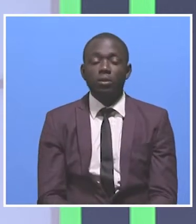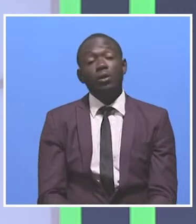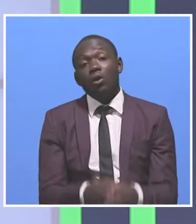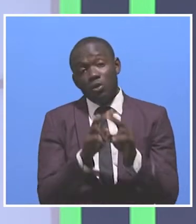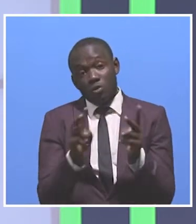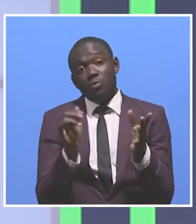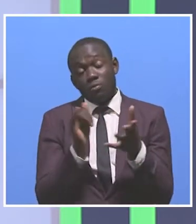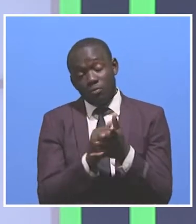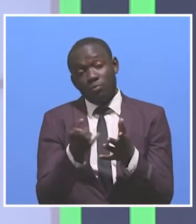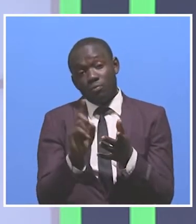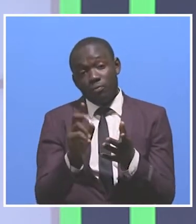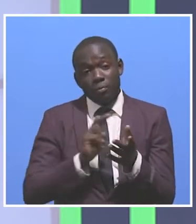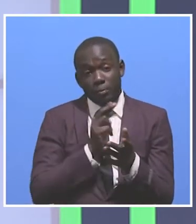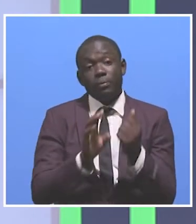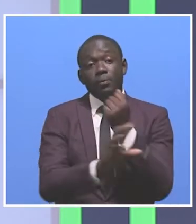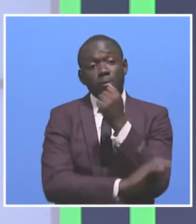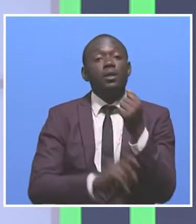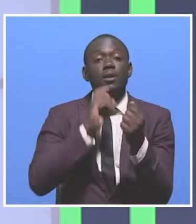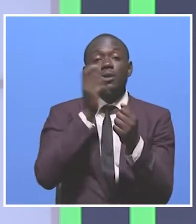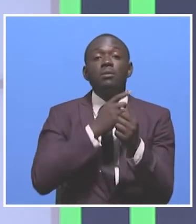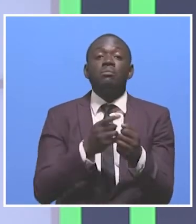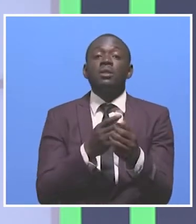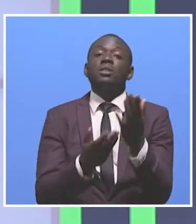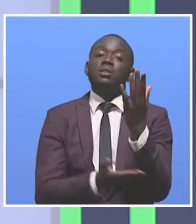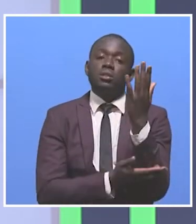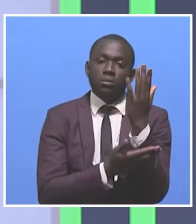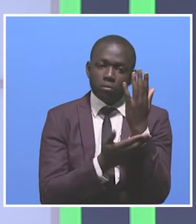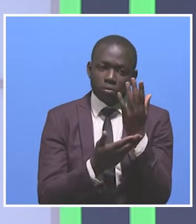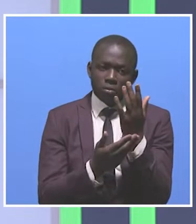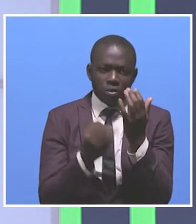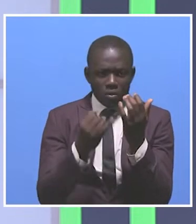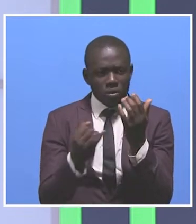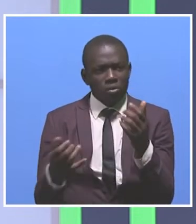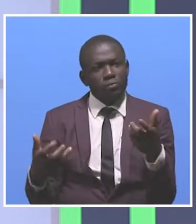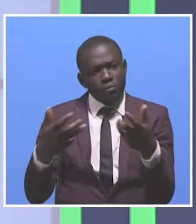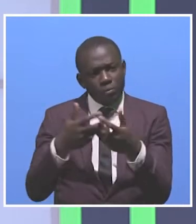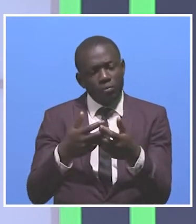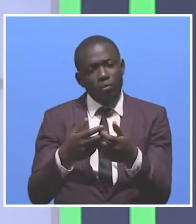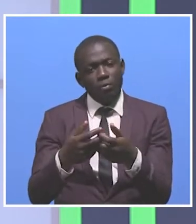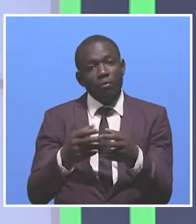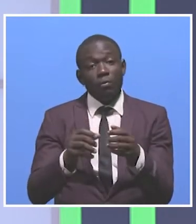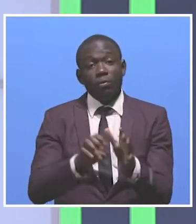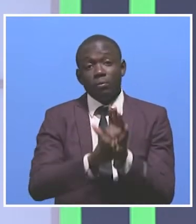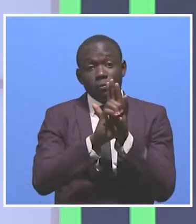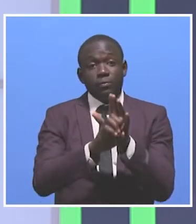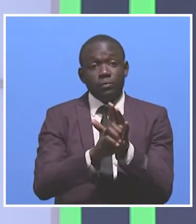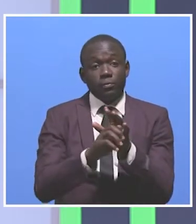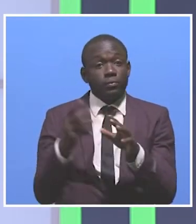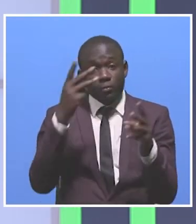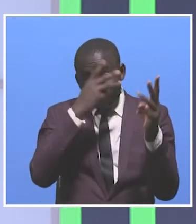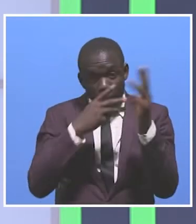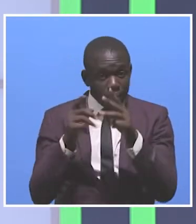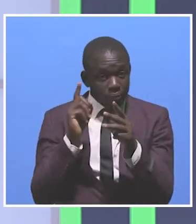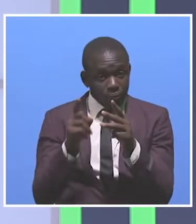a country, sometimes we may need to advance and synchronize issues. For example, the age of consent